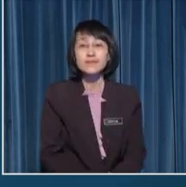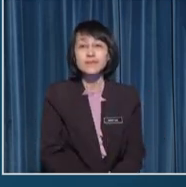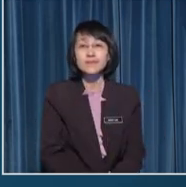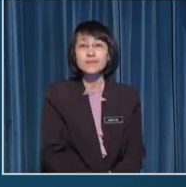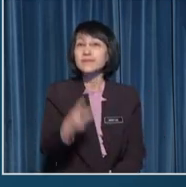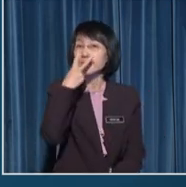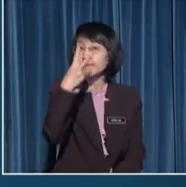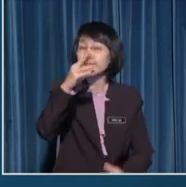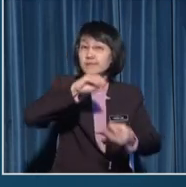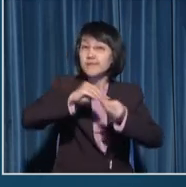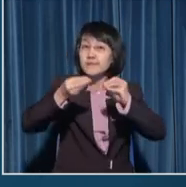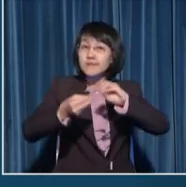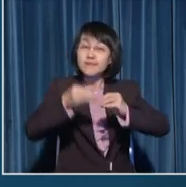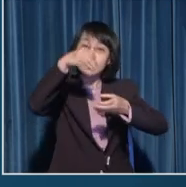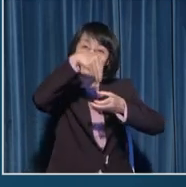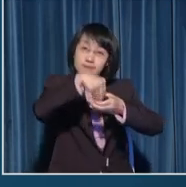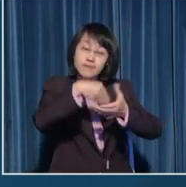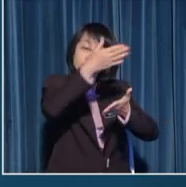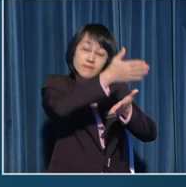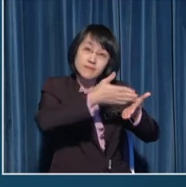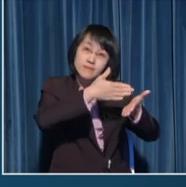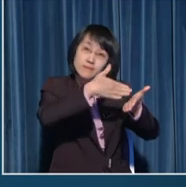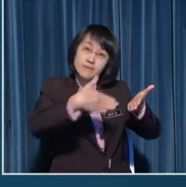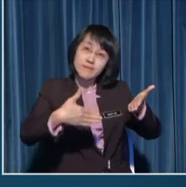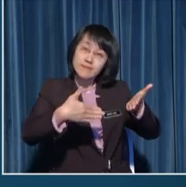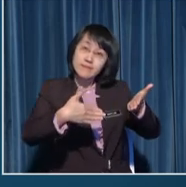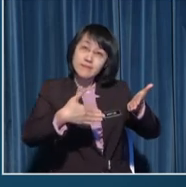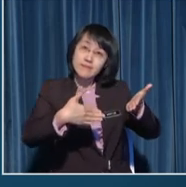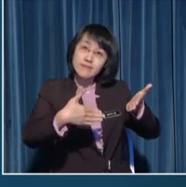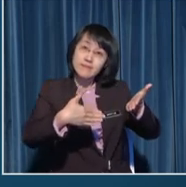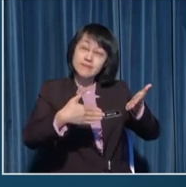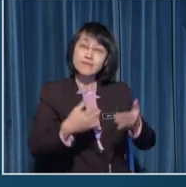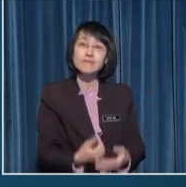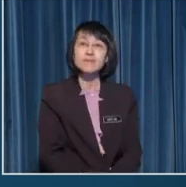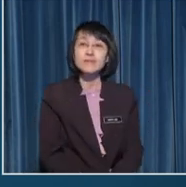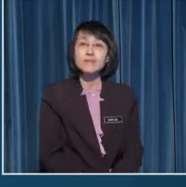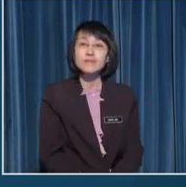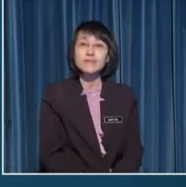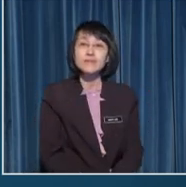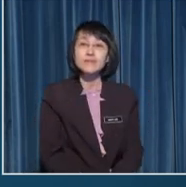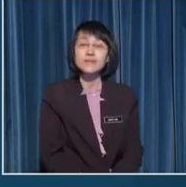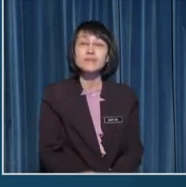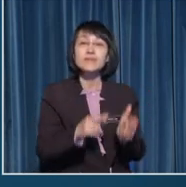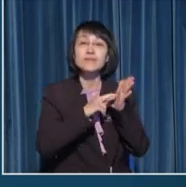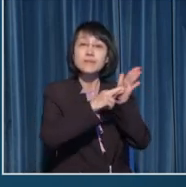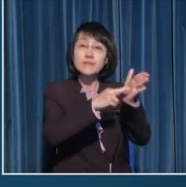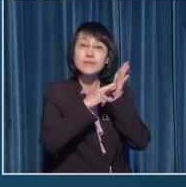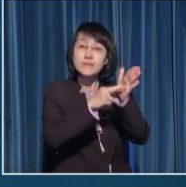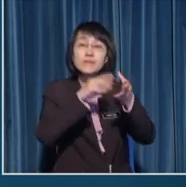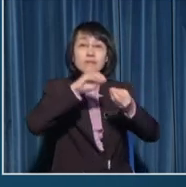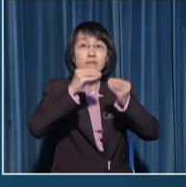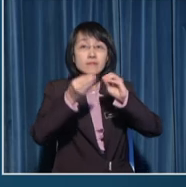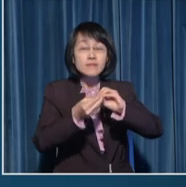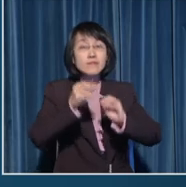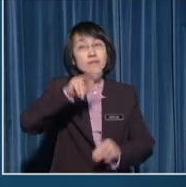Look at the number inside the pie. They represent the number of